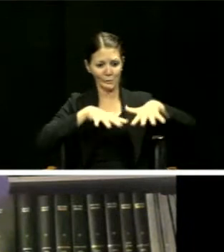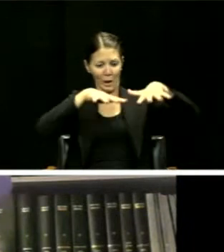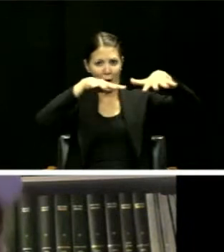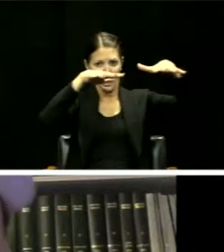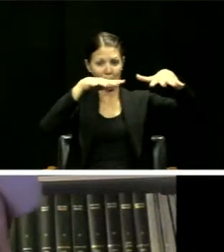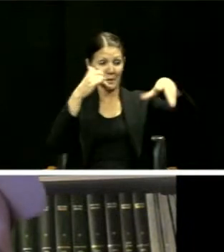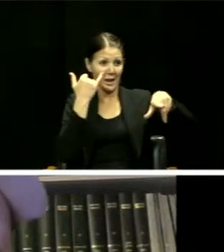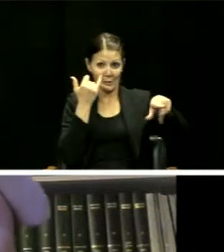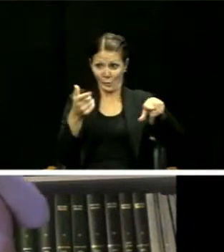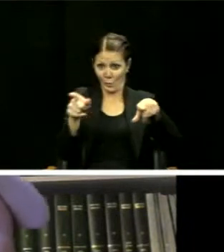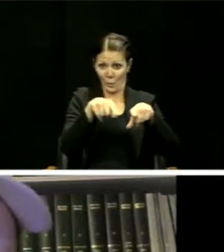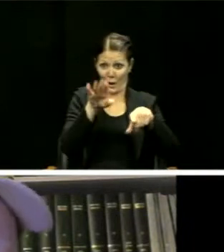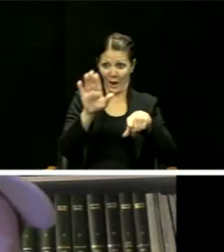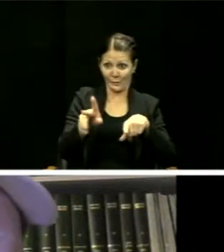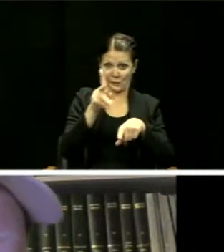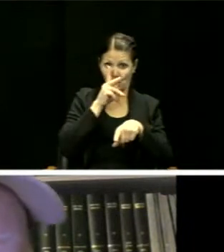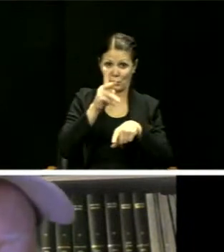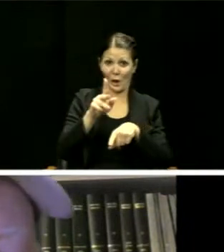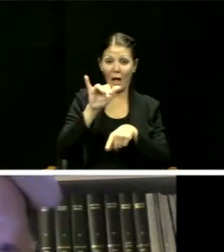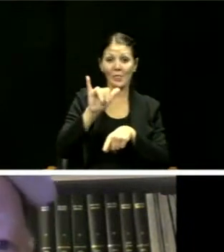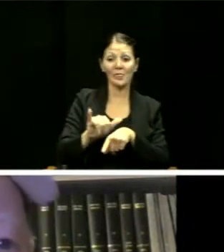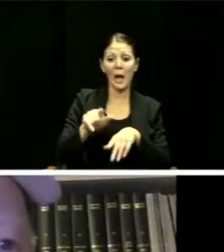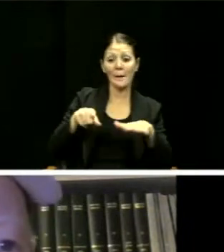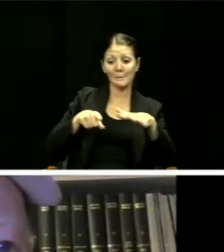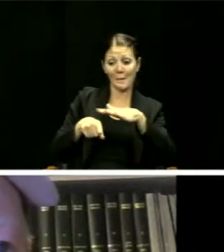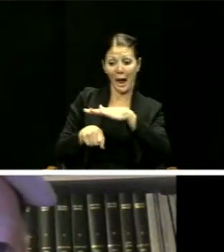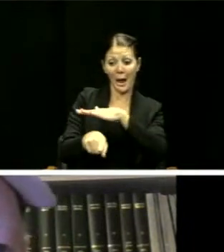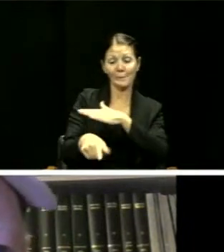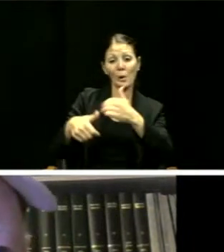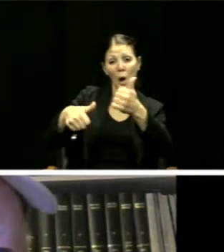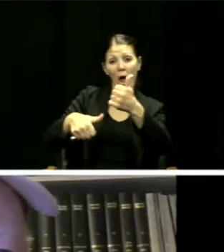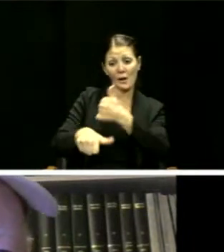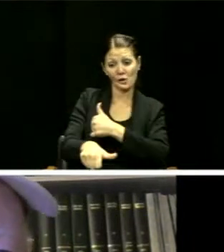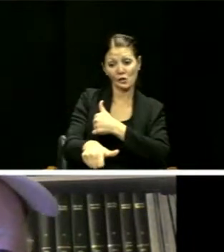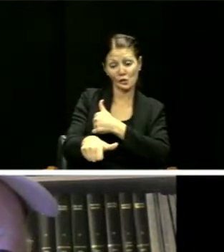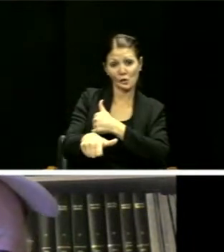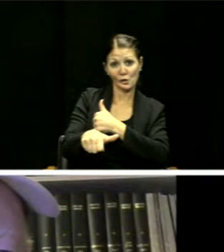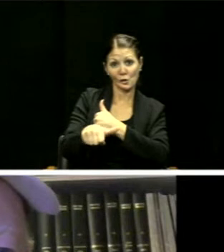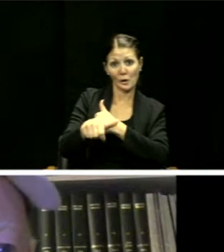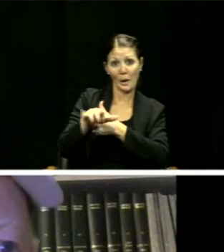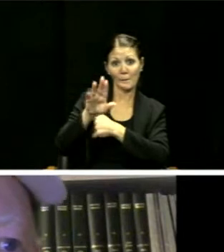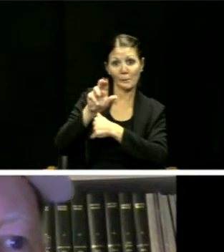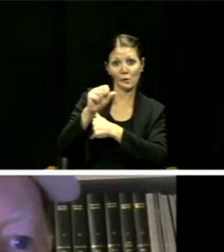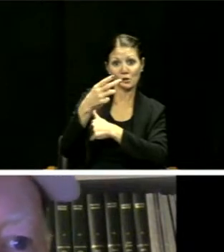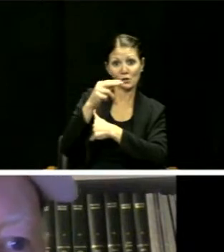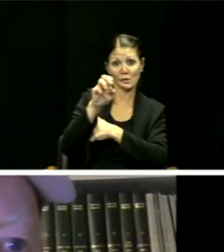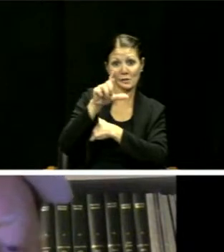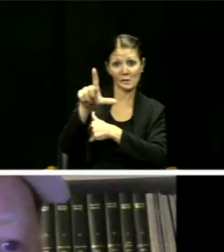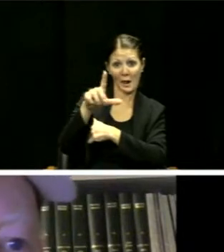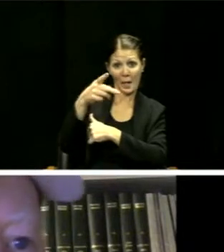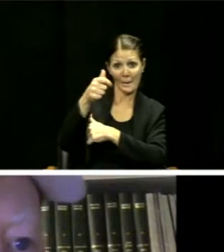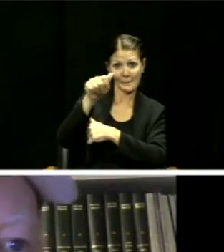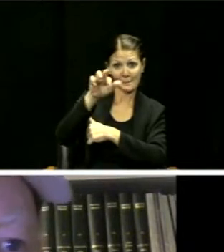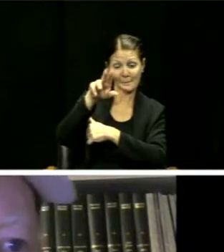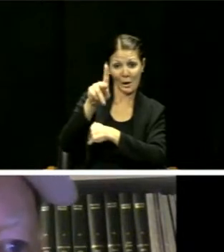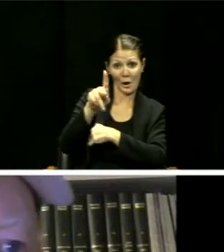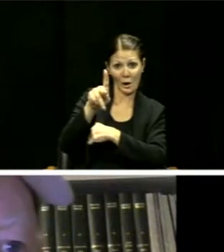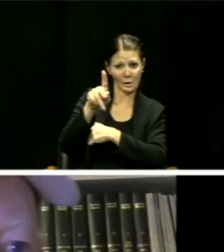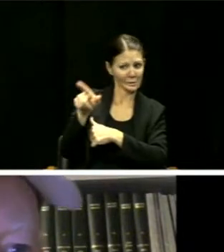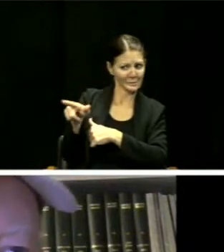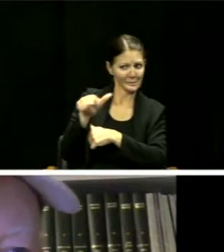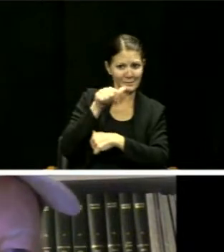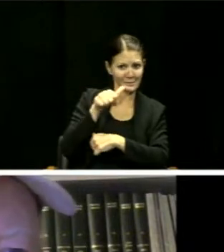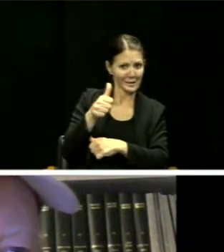seen the pipes that go under, the conduits that go under Bushnell Park and reach, there's not a lot